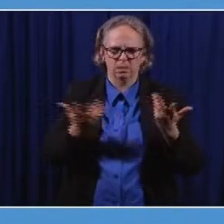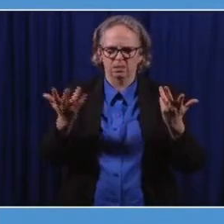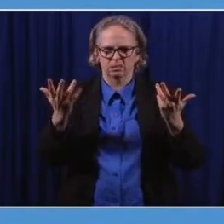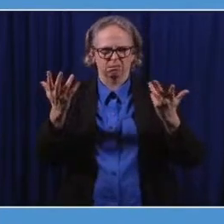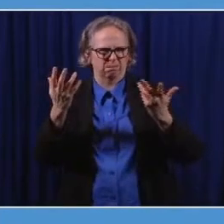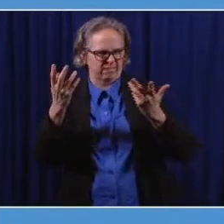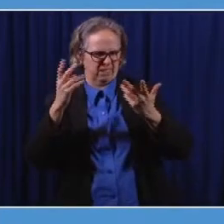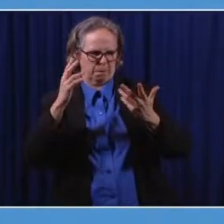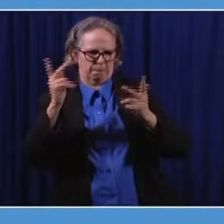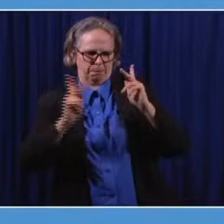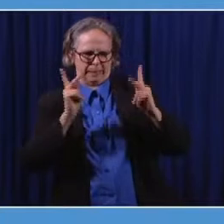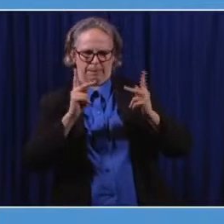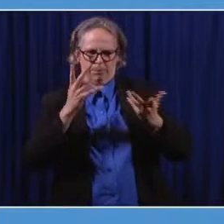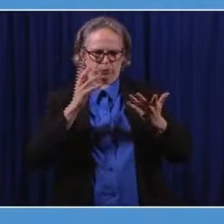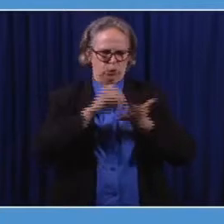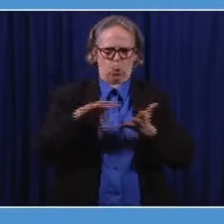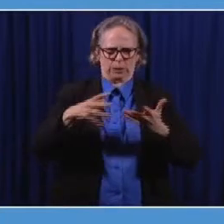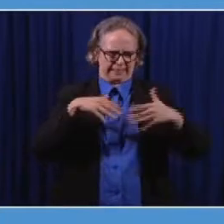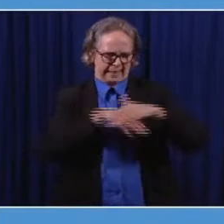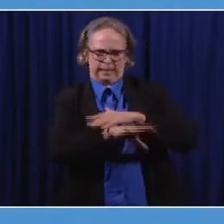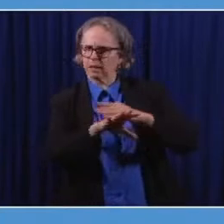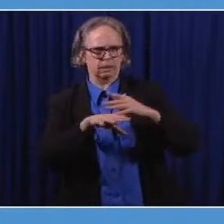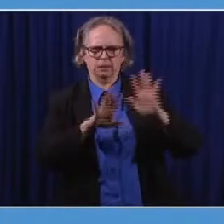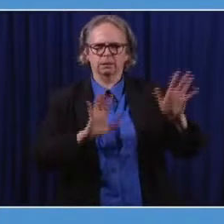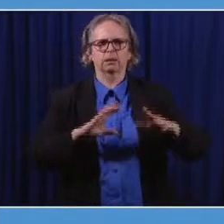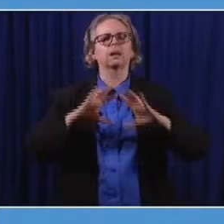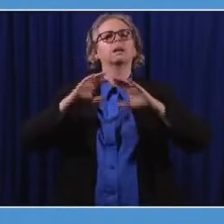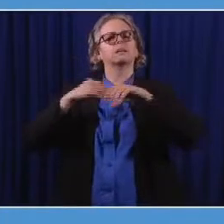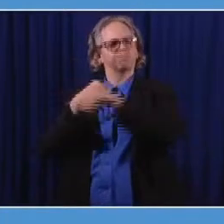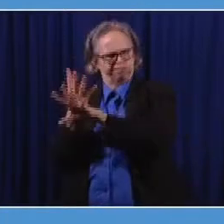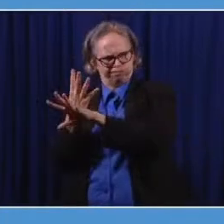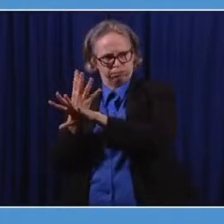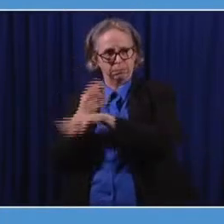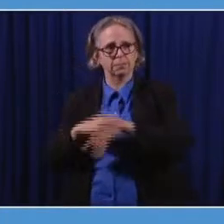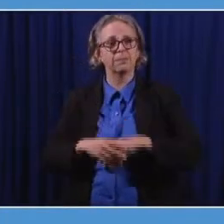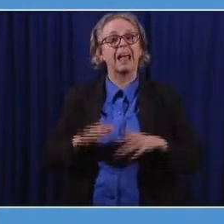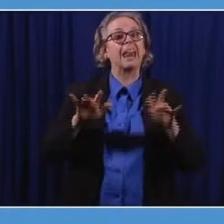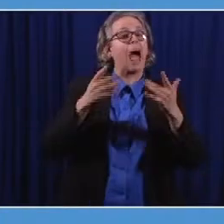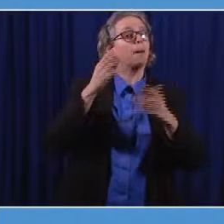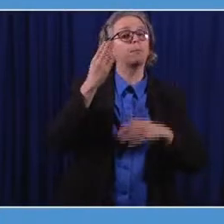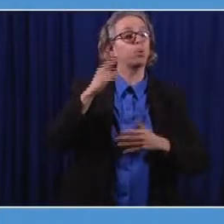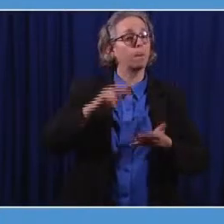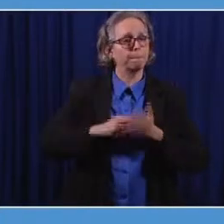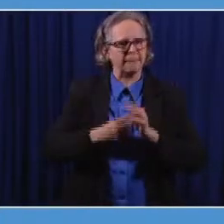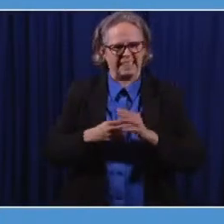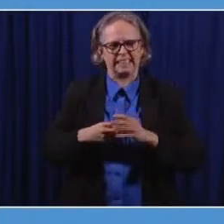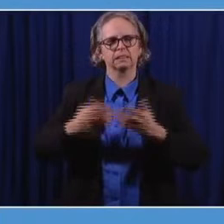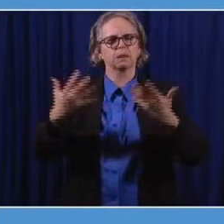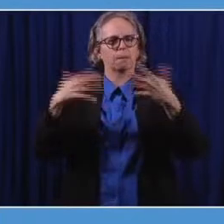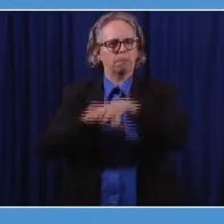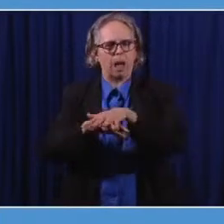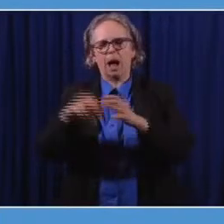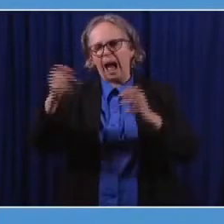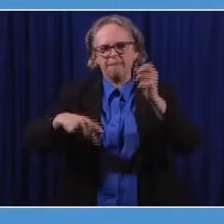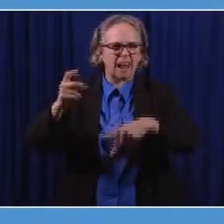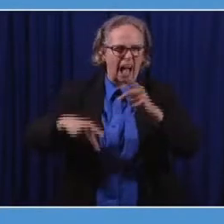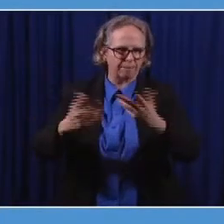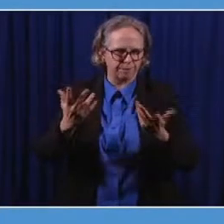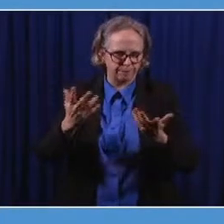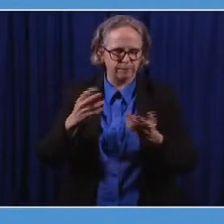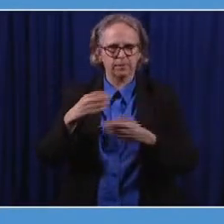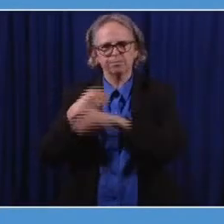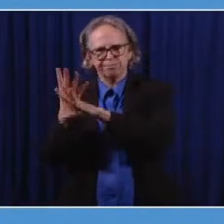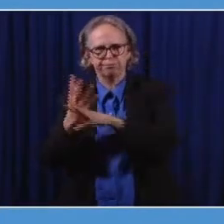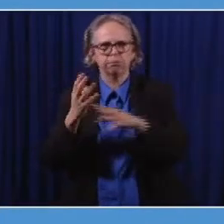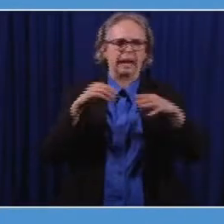light blue. And for those schools that are fully back 5 days a week, it is